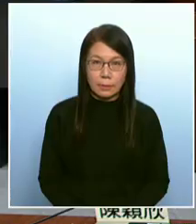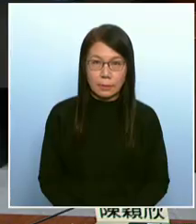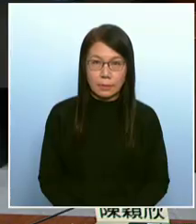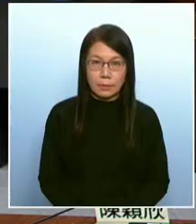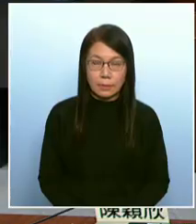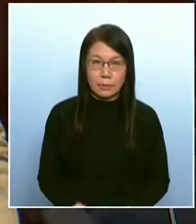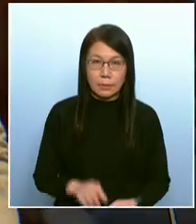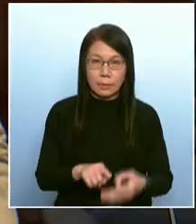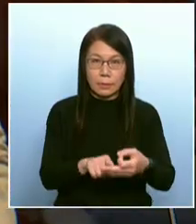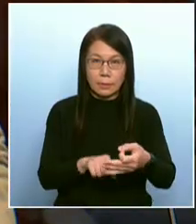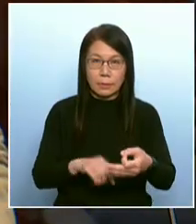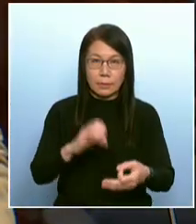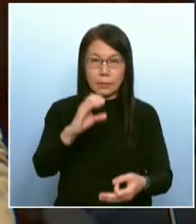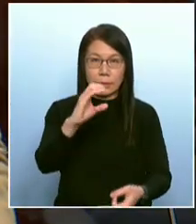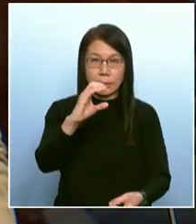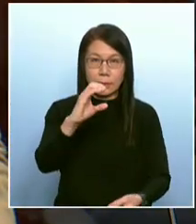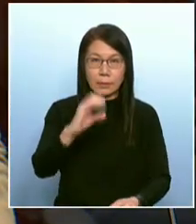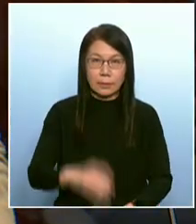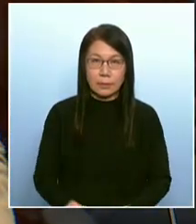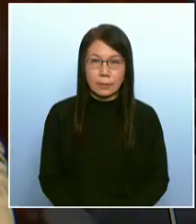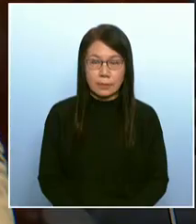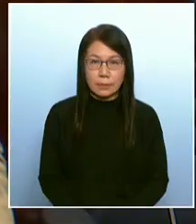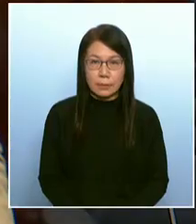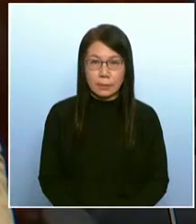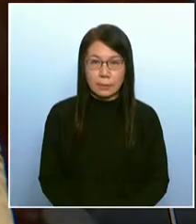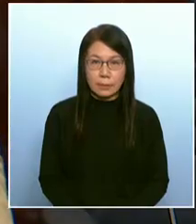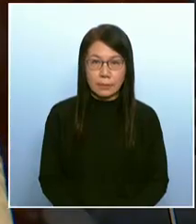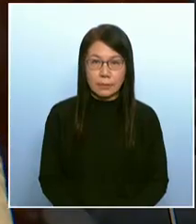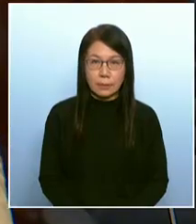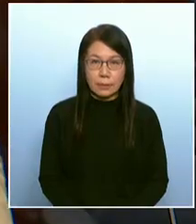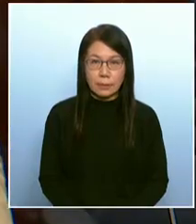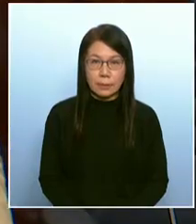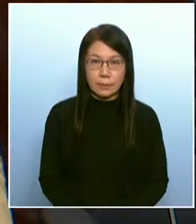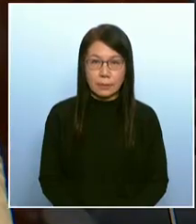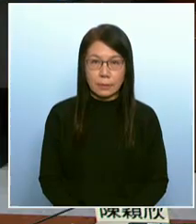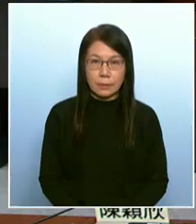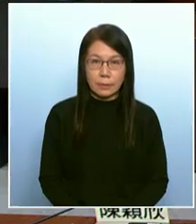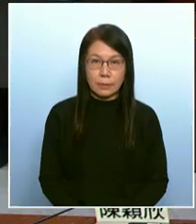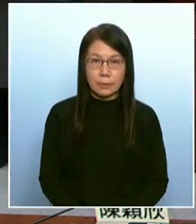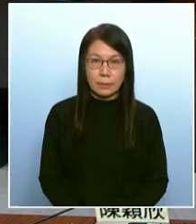Ronick Chan.